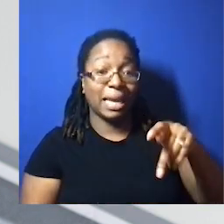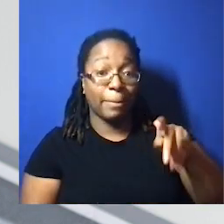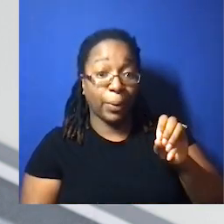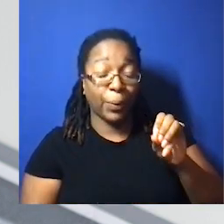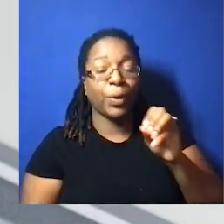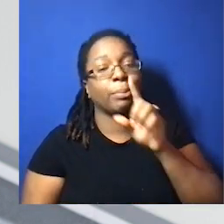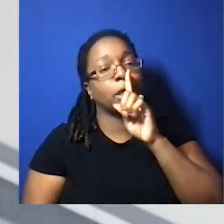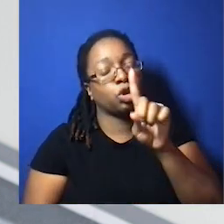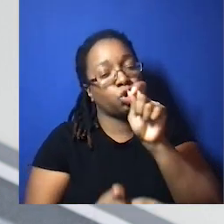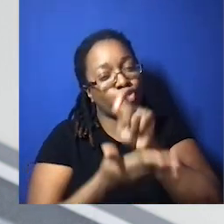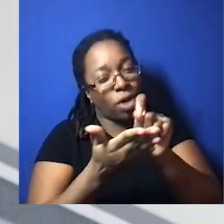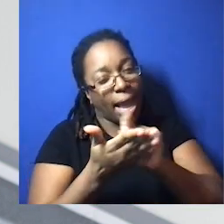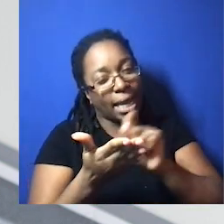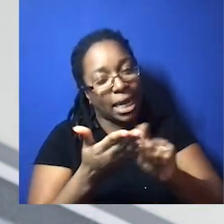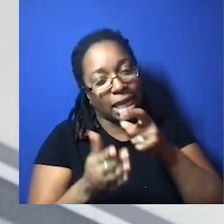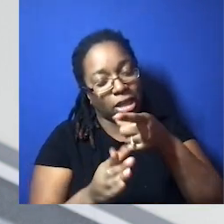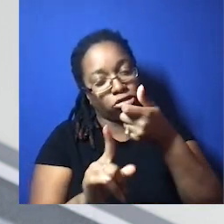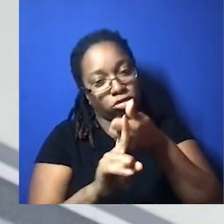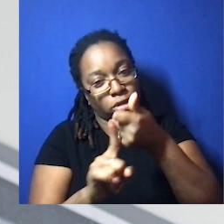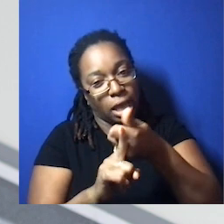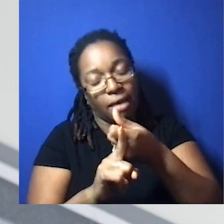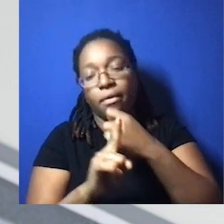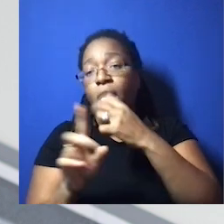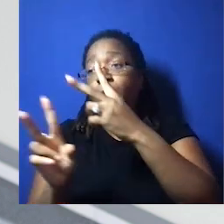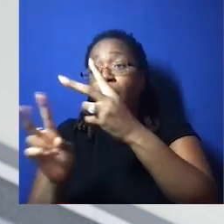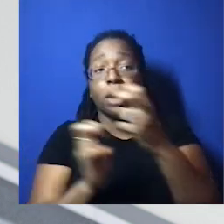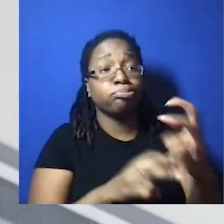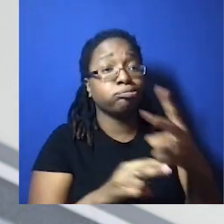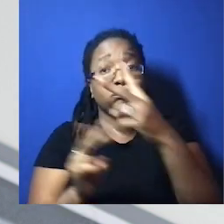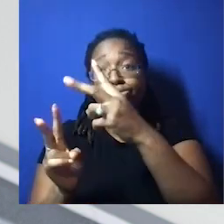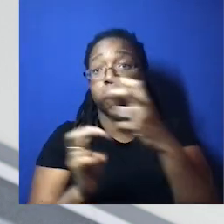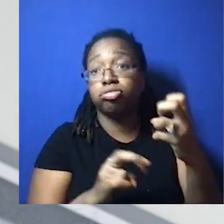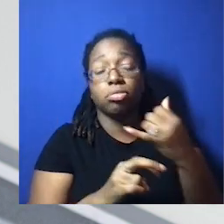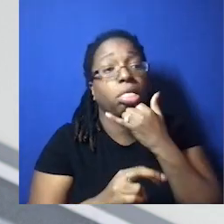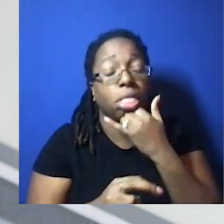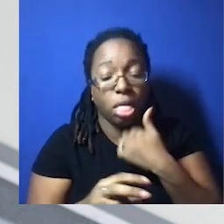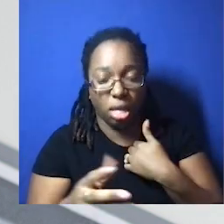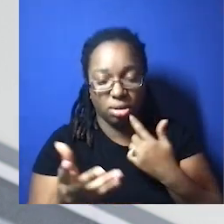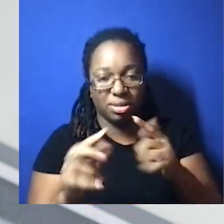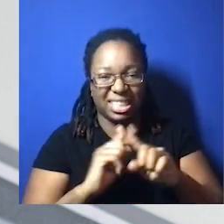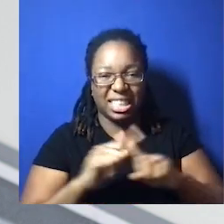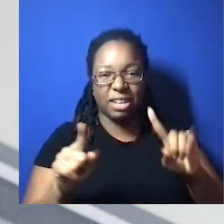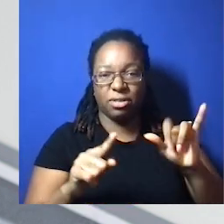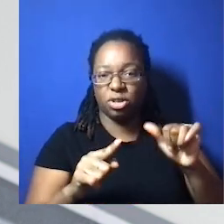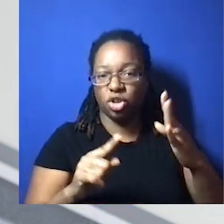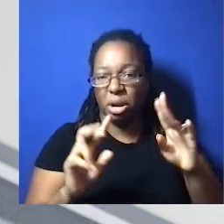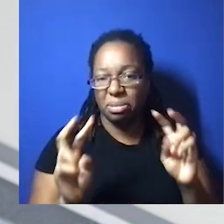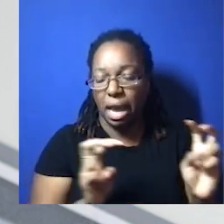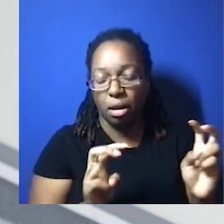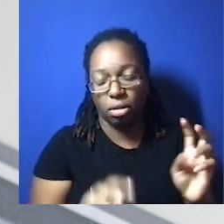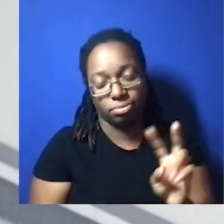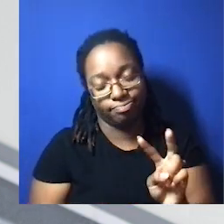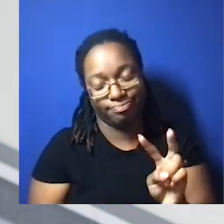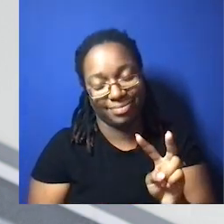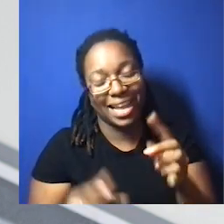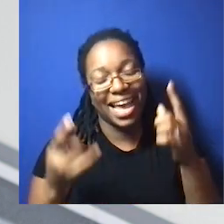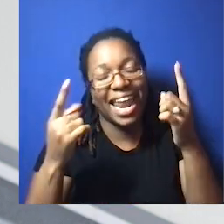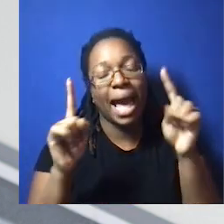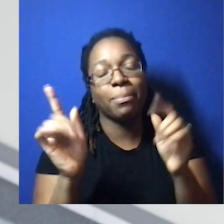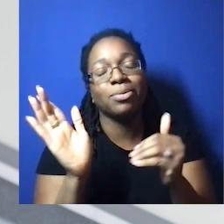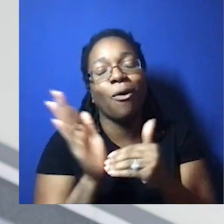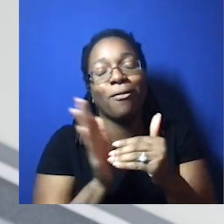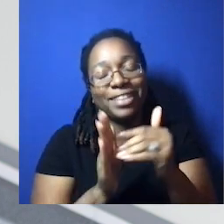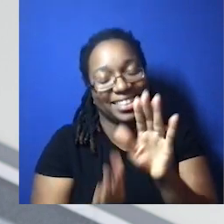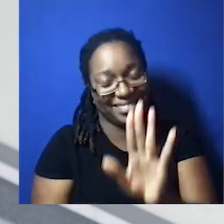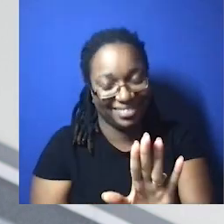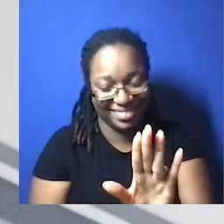for this program. Don't copy and paste and accidentally leave a different job title in there. That happens more than you